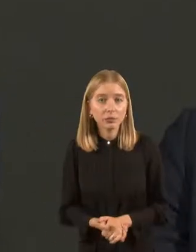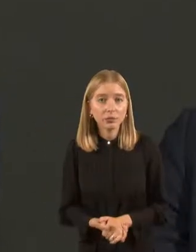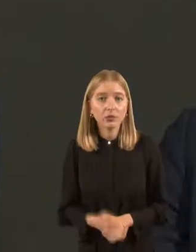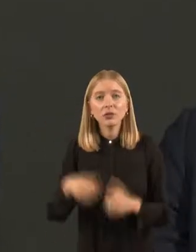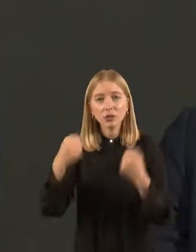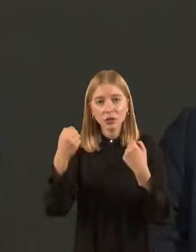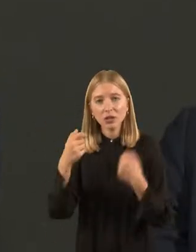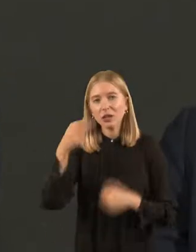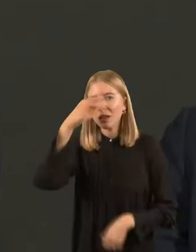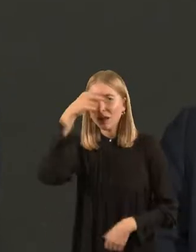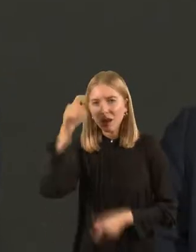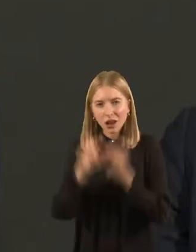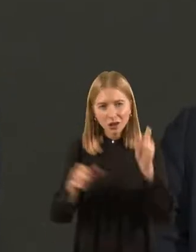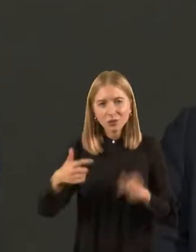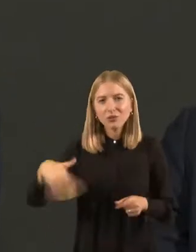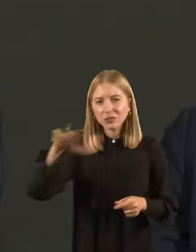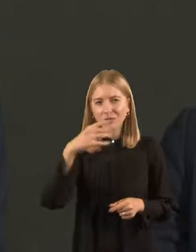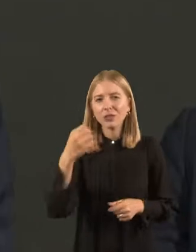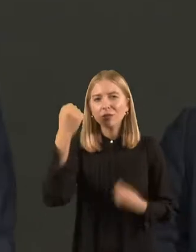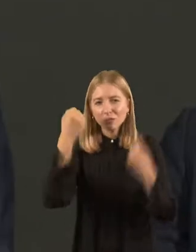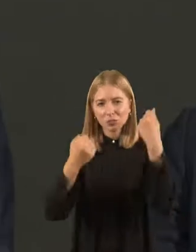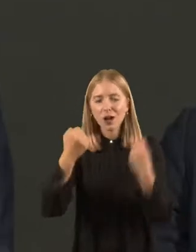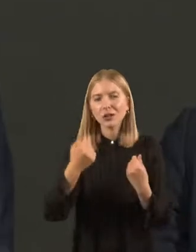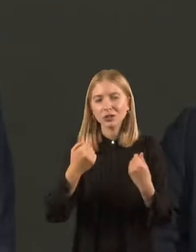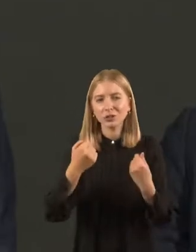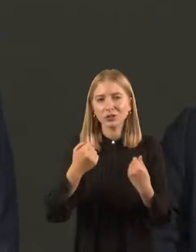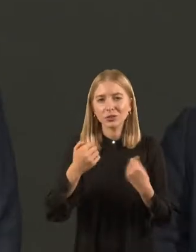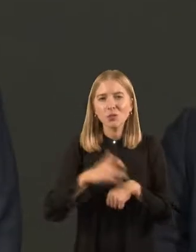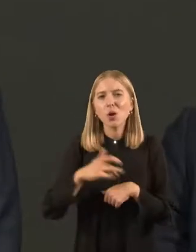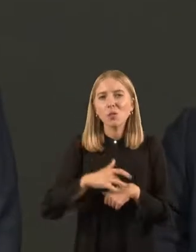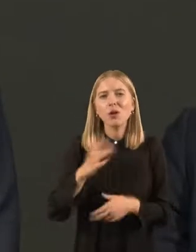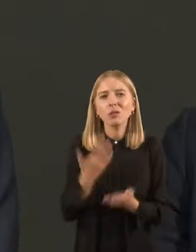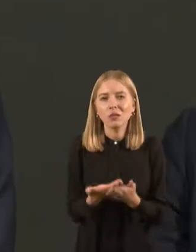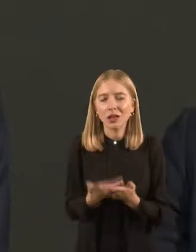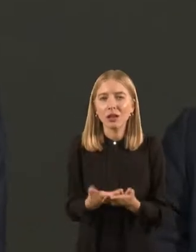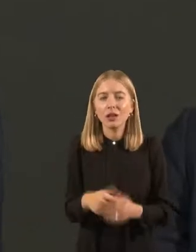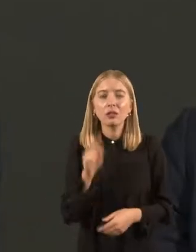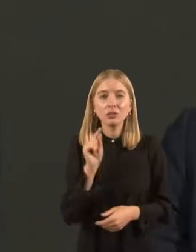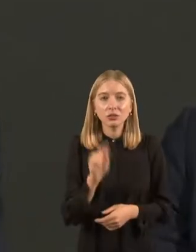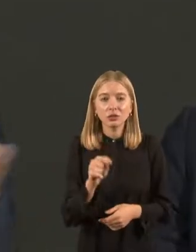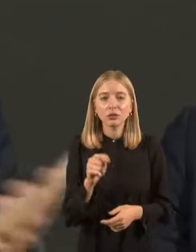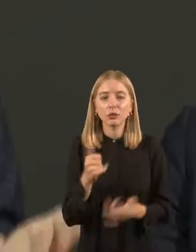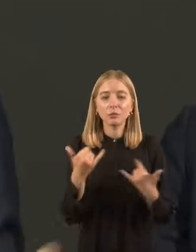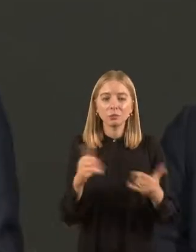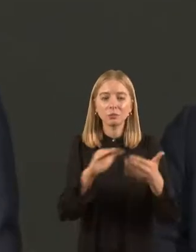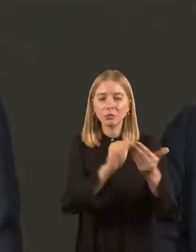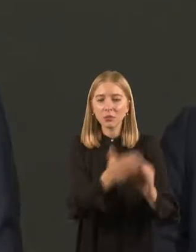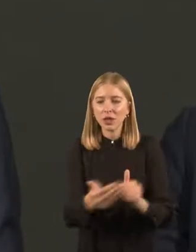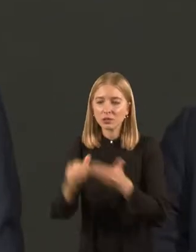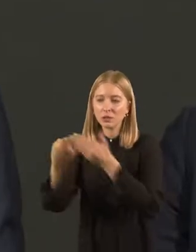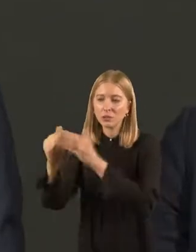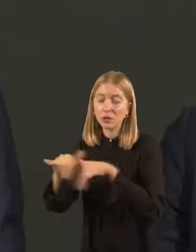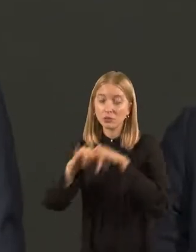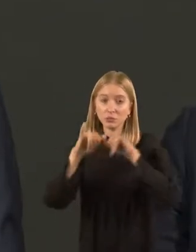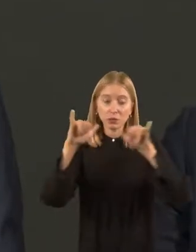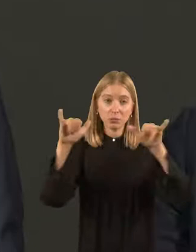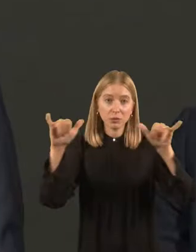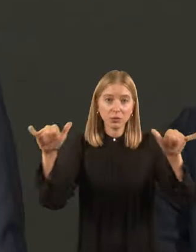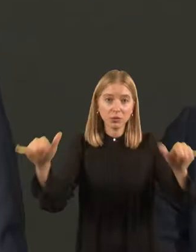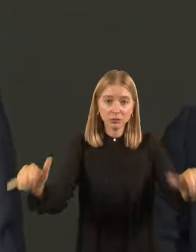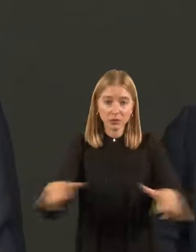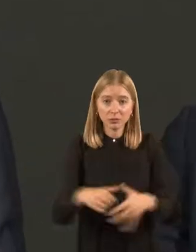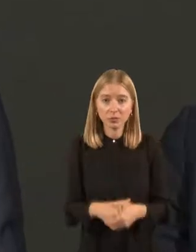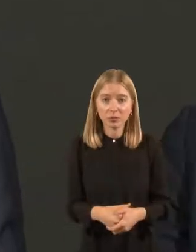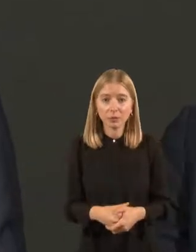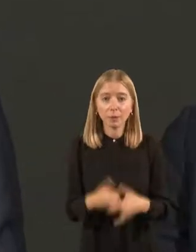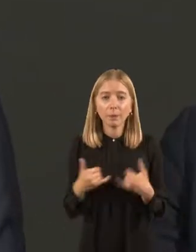I think under the present circumstances, we cannot do otherwise. Thus, because the spatial